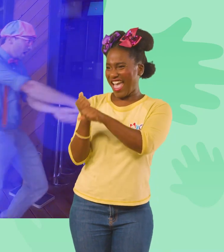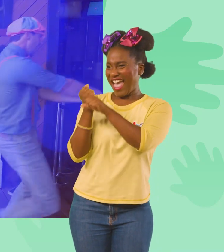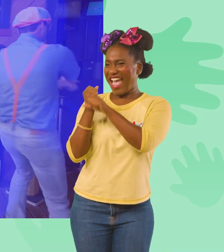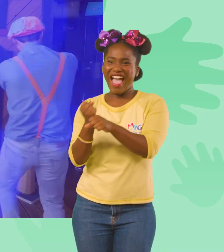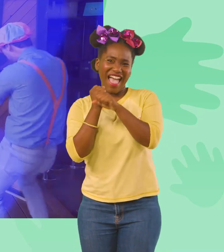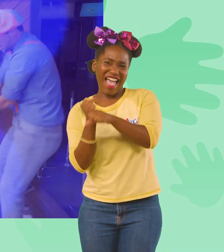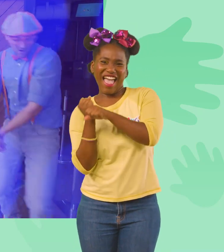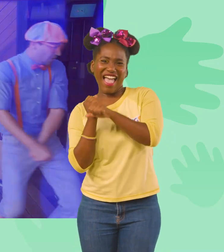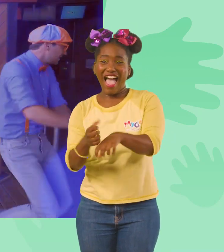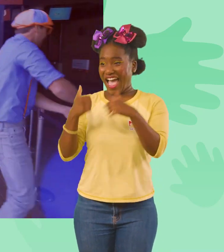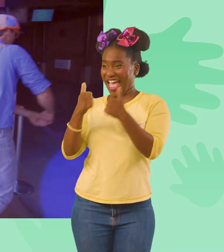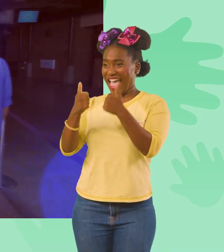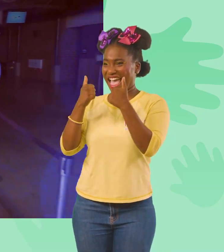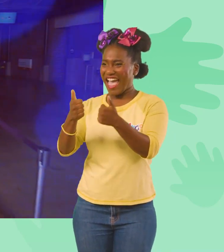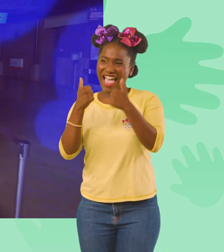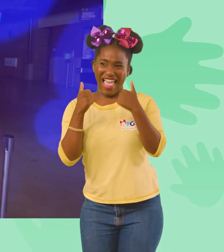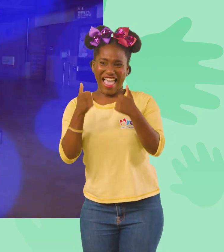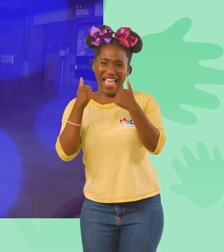Whoa!